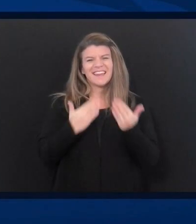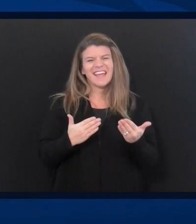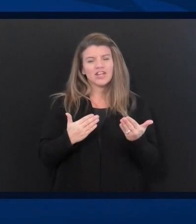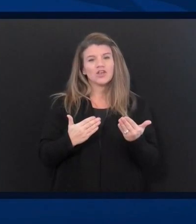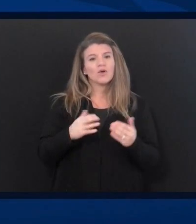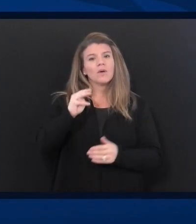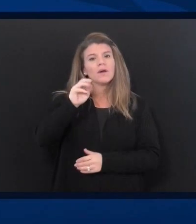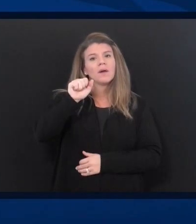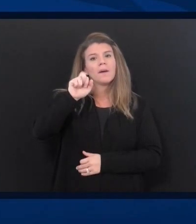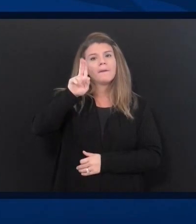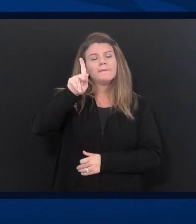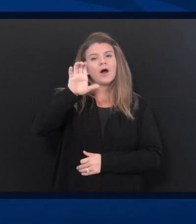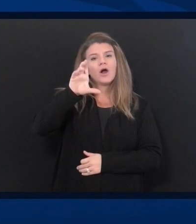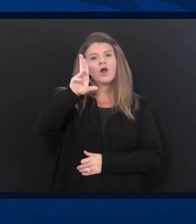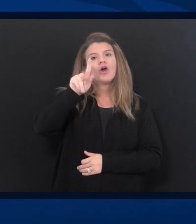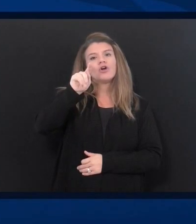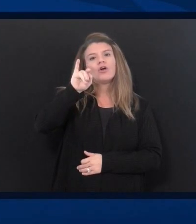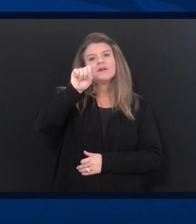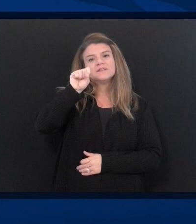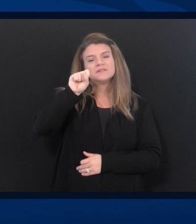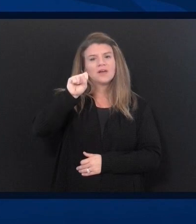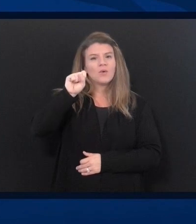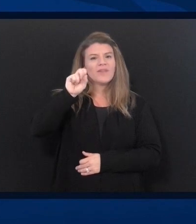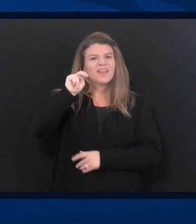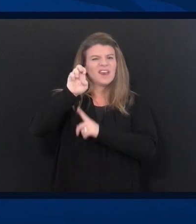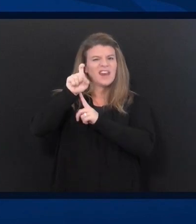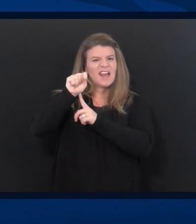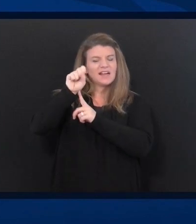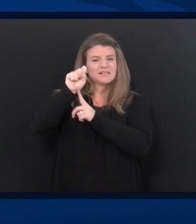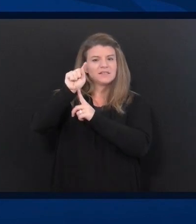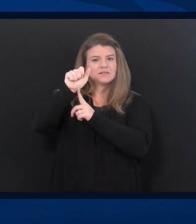we'll go to Mark Curtis with Next Star Media.